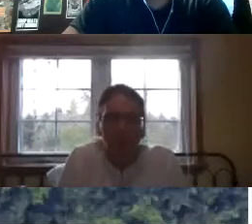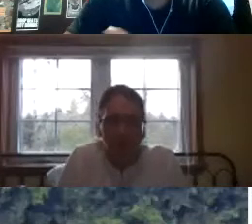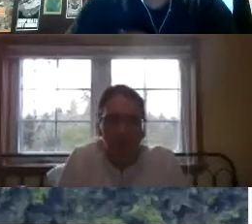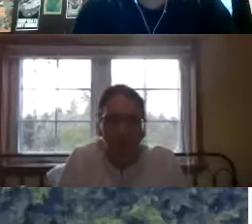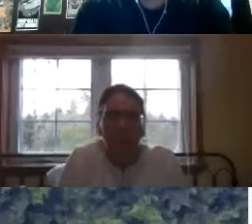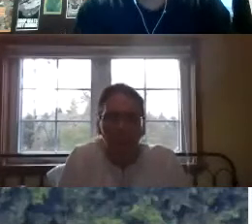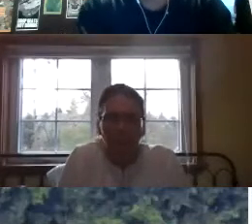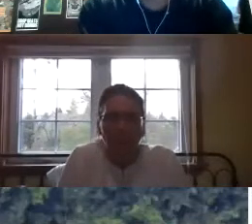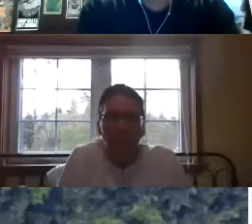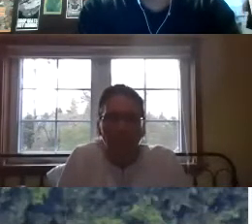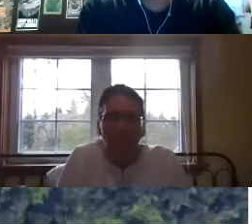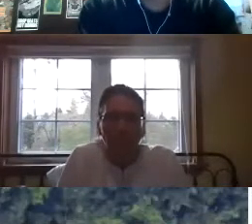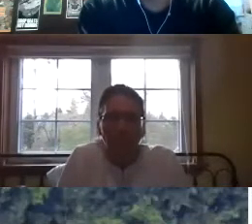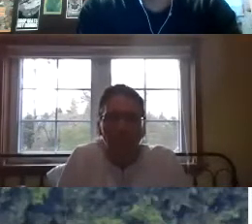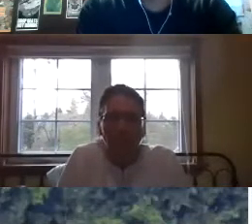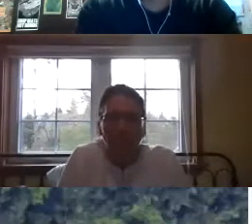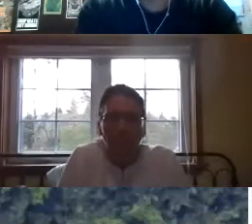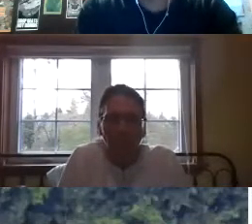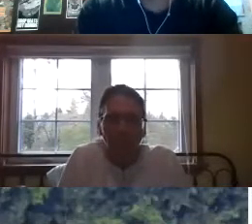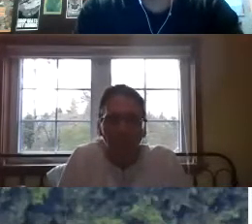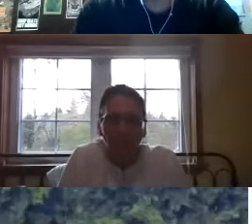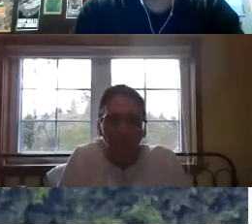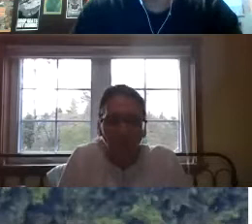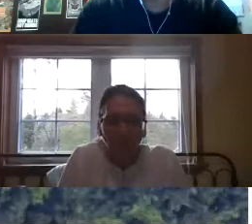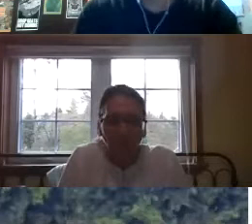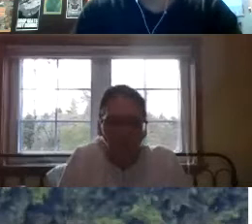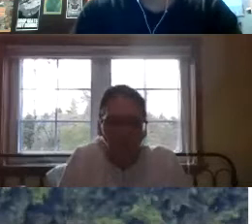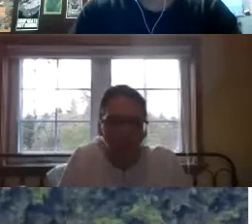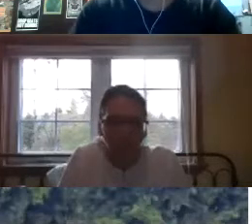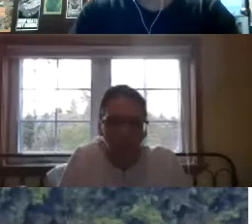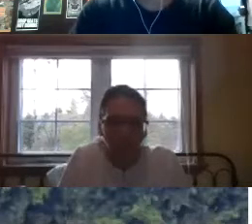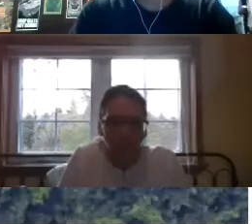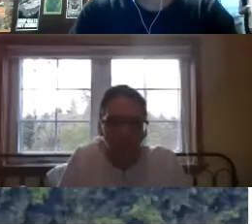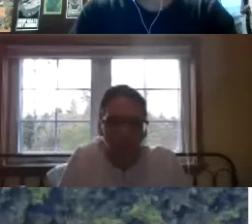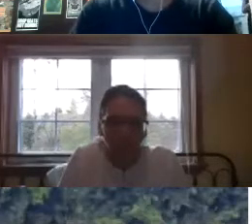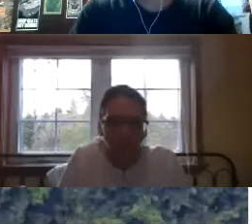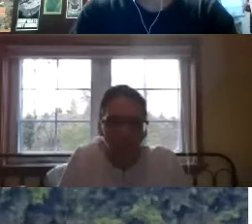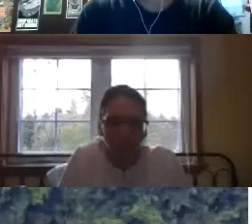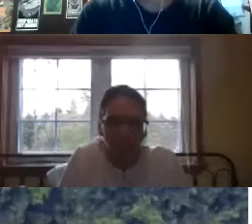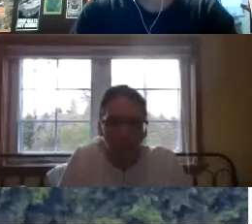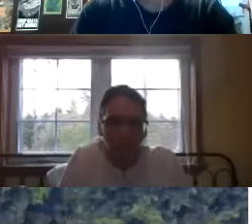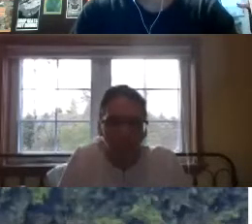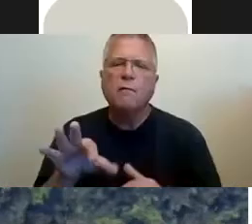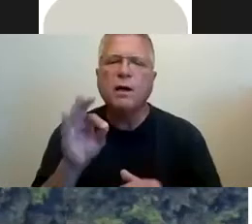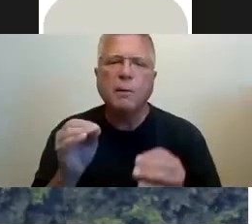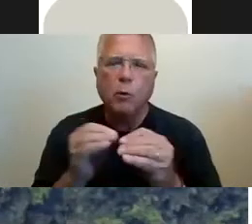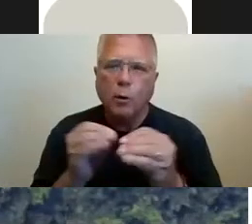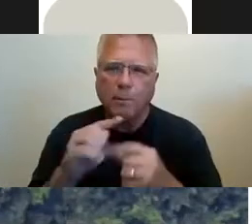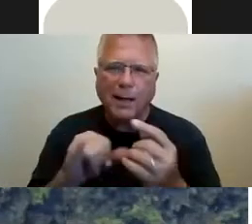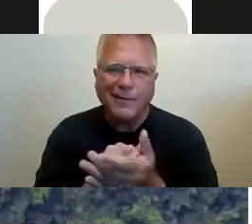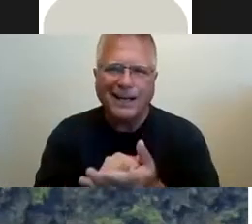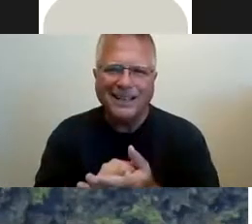is. Yeah. And I just want to hear more about that. Like, I'm dying to find out more about that. we